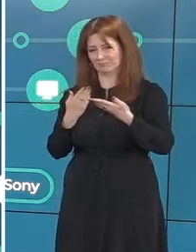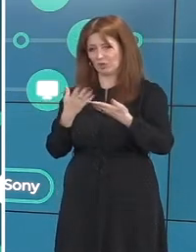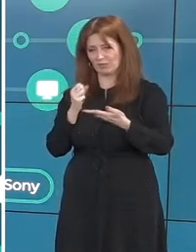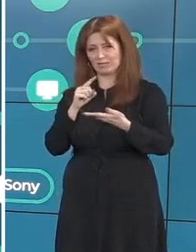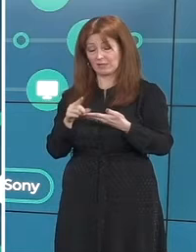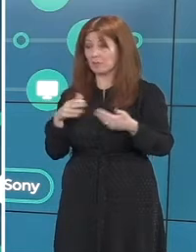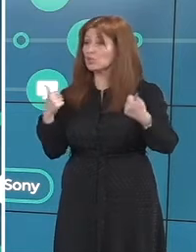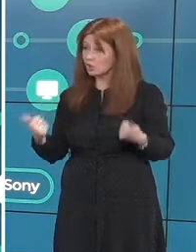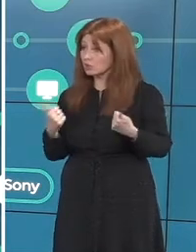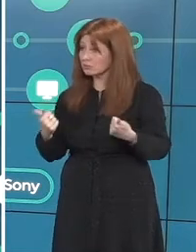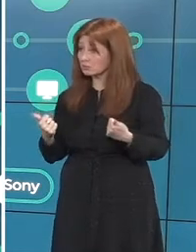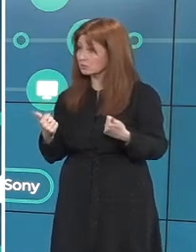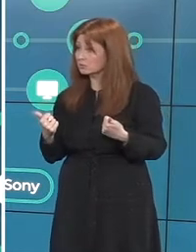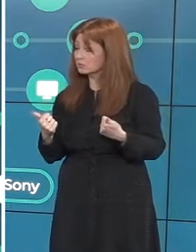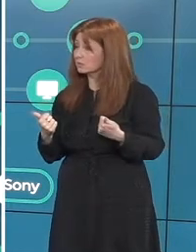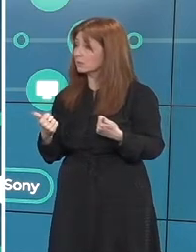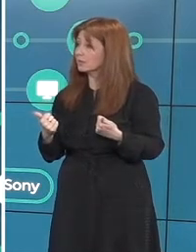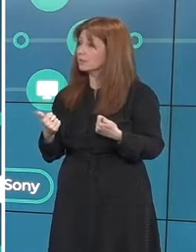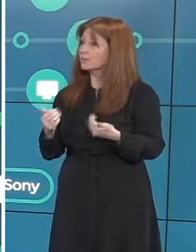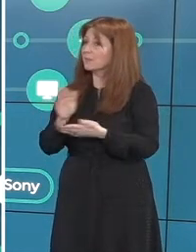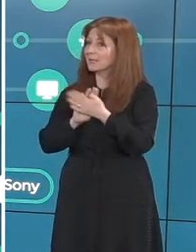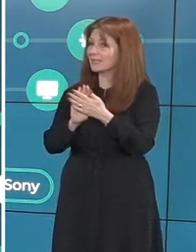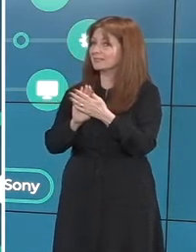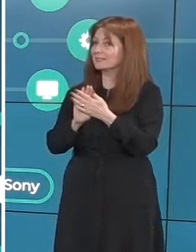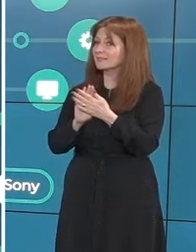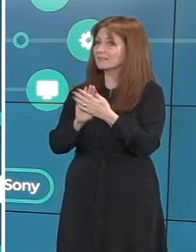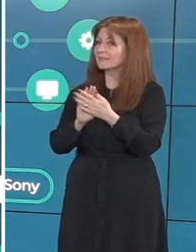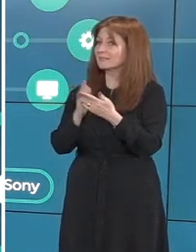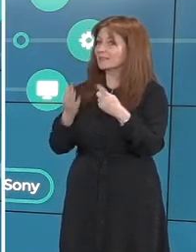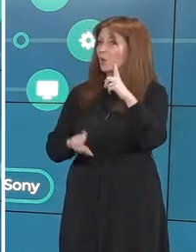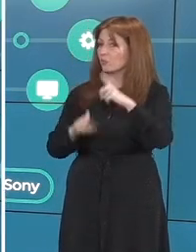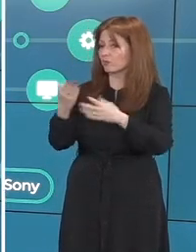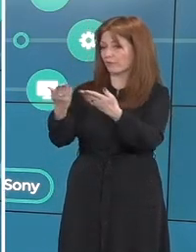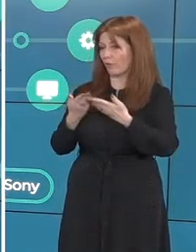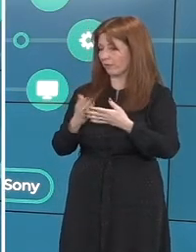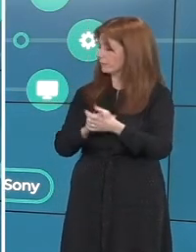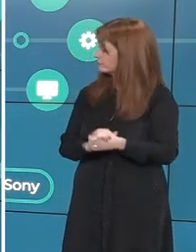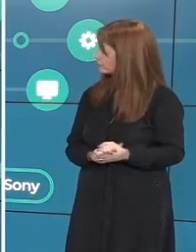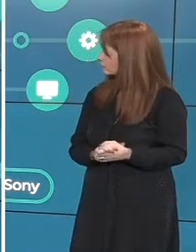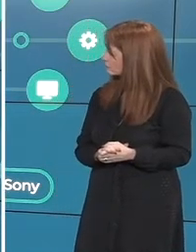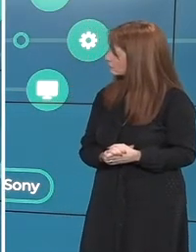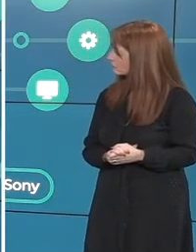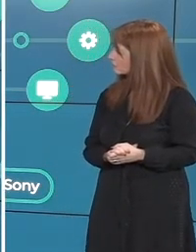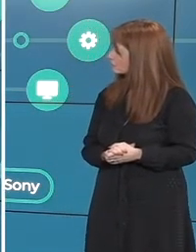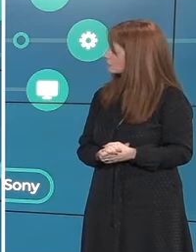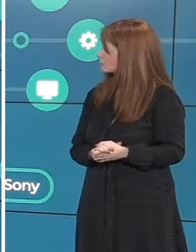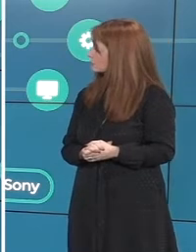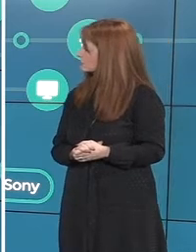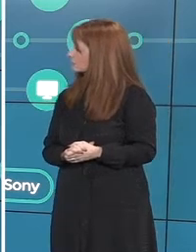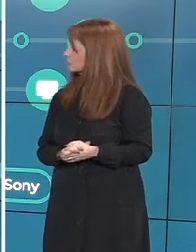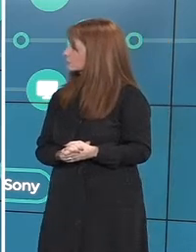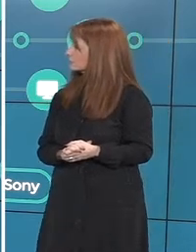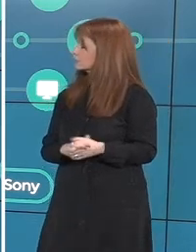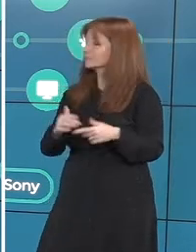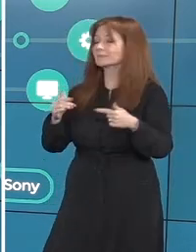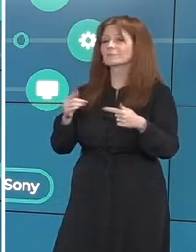of great, to kind of increase what we can offer. Interesting, yeah. So here's a question. What is the biggest